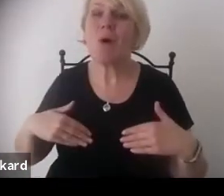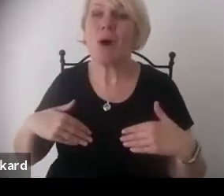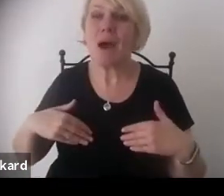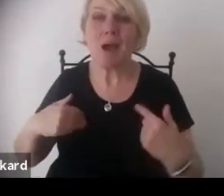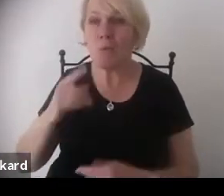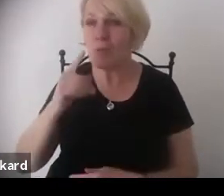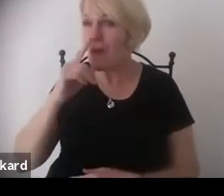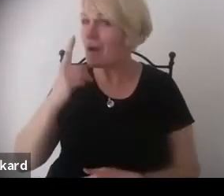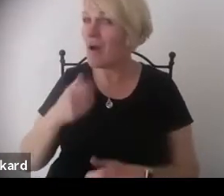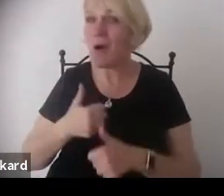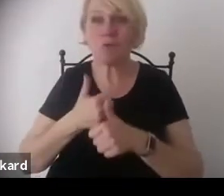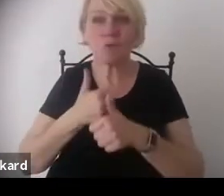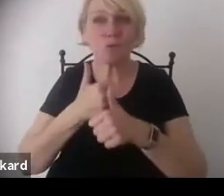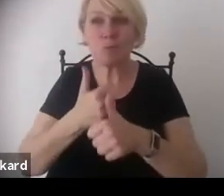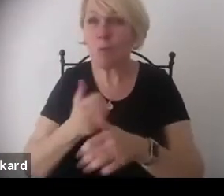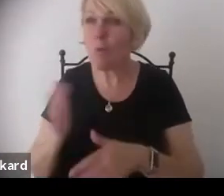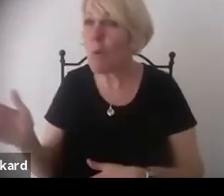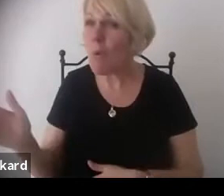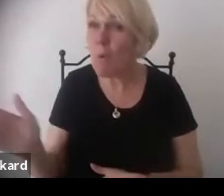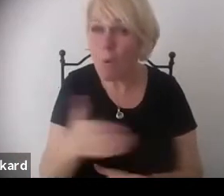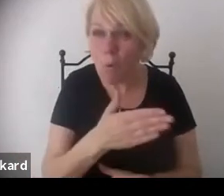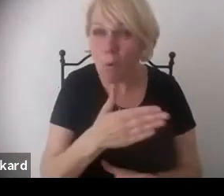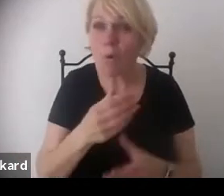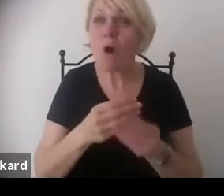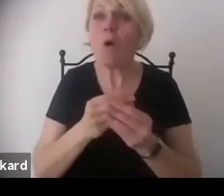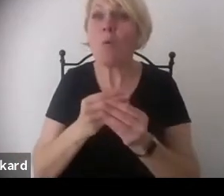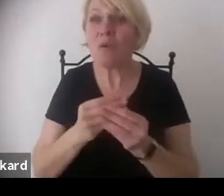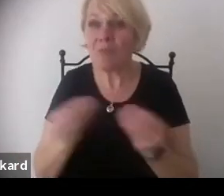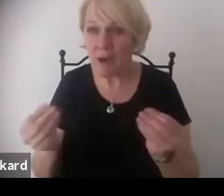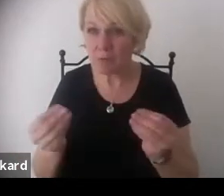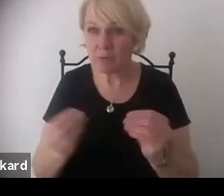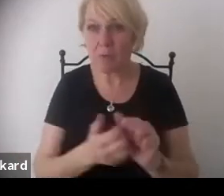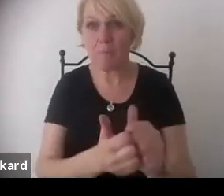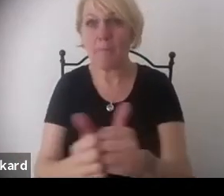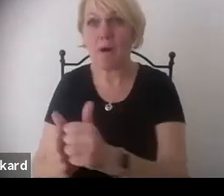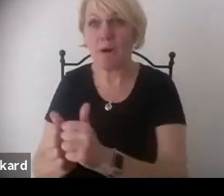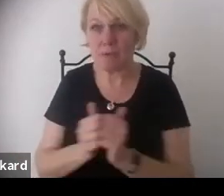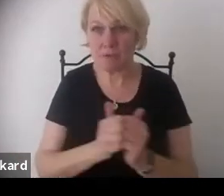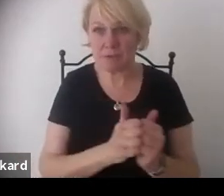the valuable partnerships with many others. And for many people,